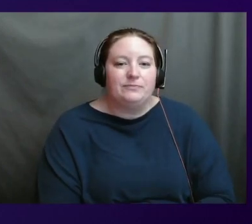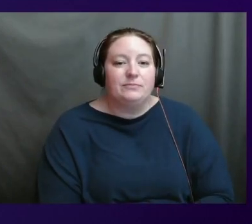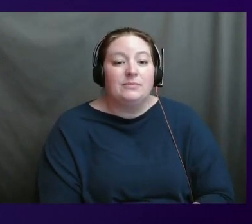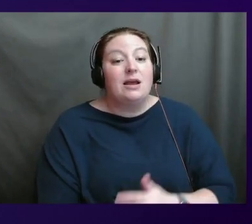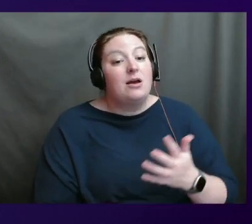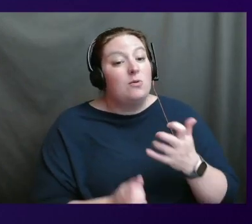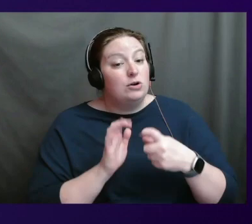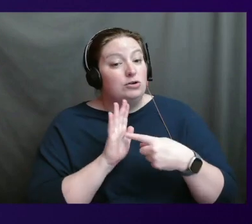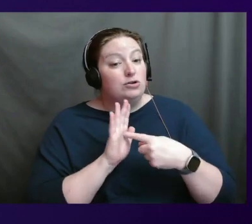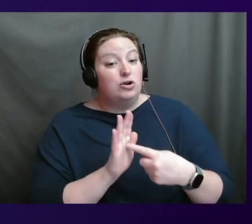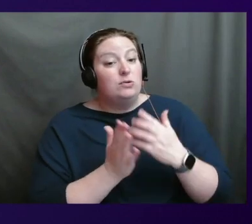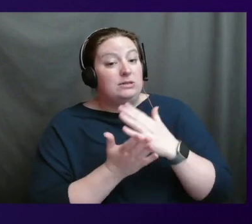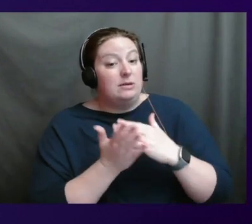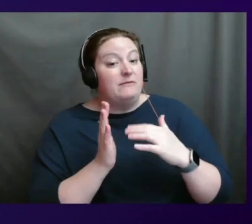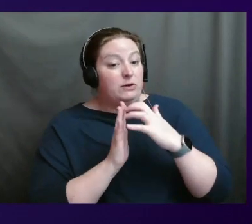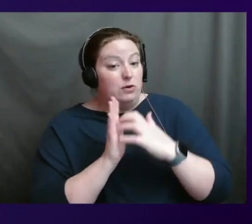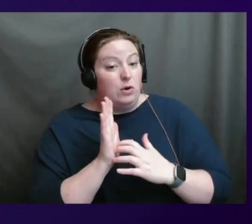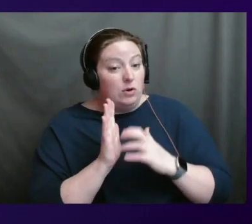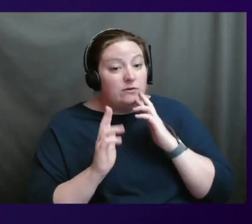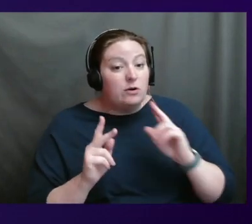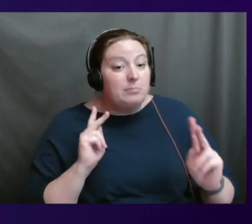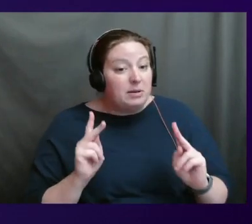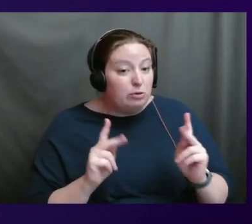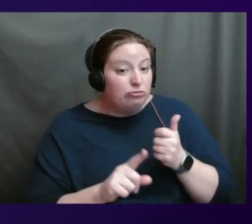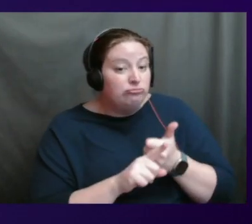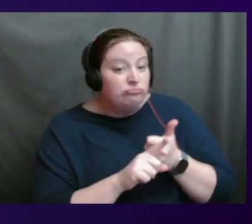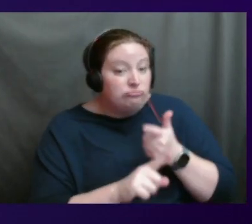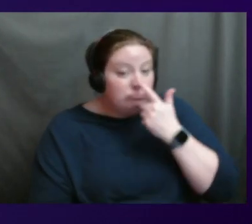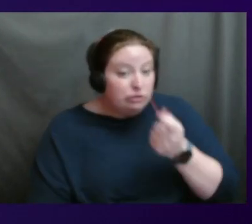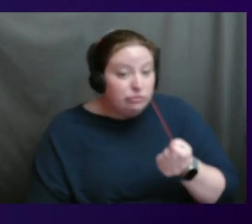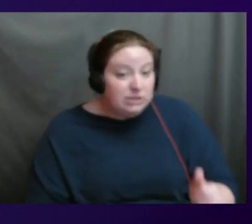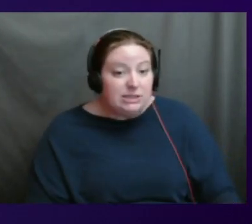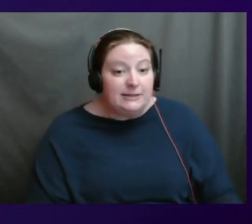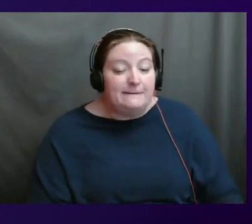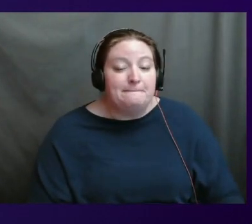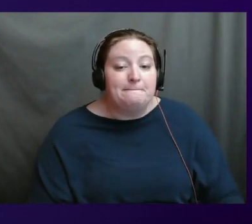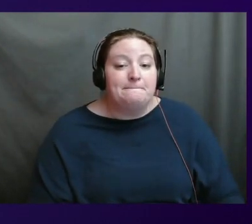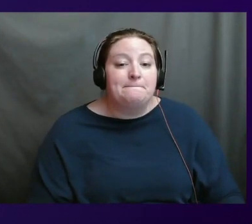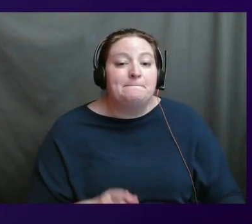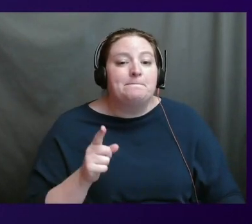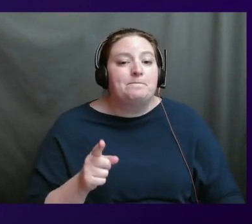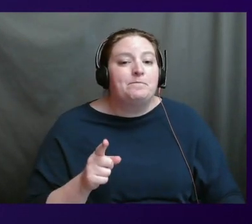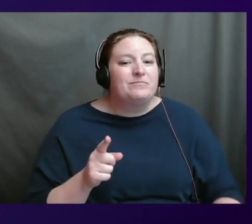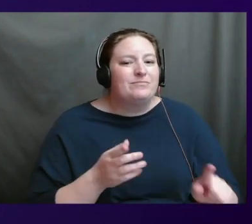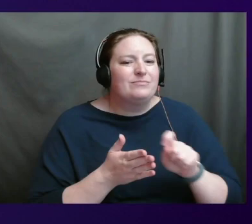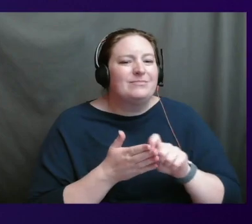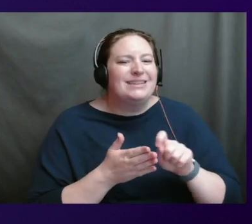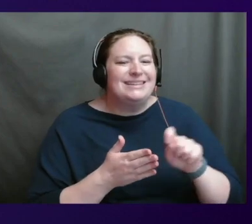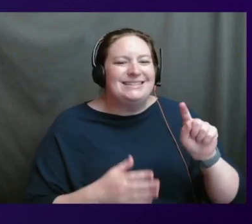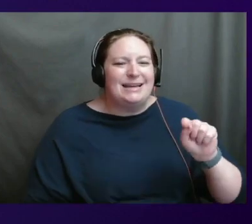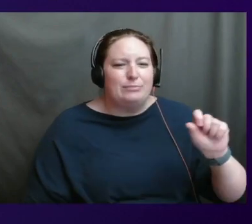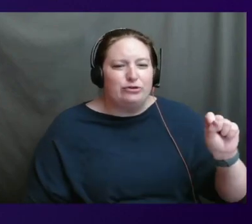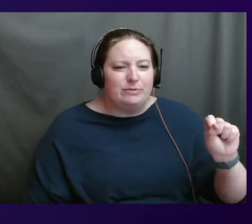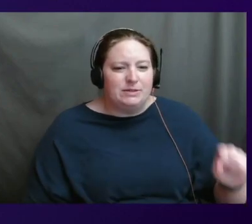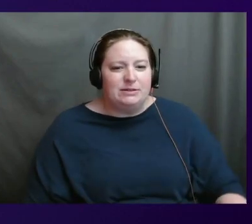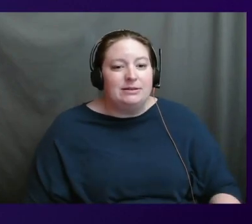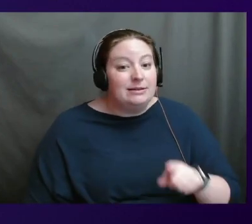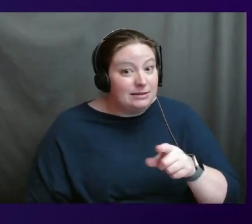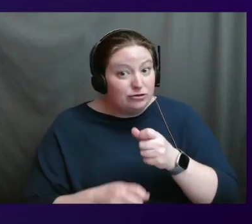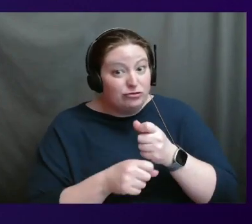for folks interested. Now, I brought up the fact that this is written in TypeScript, and this is the create